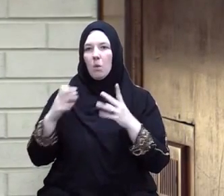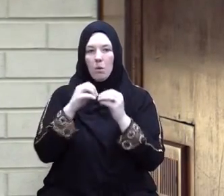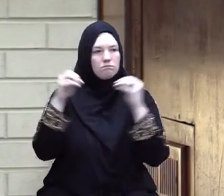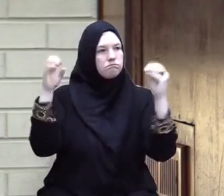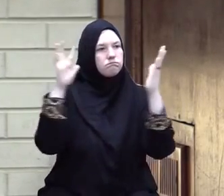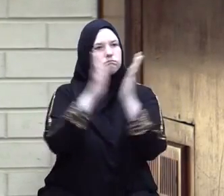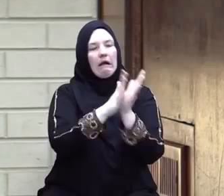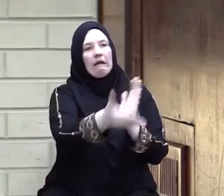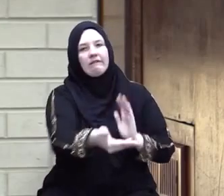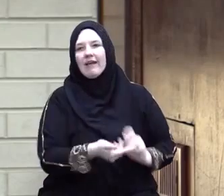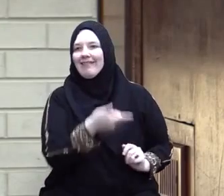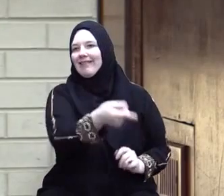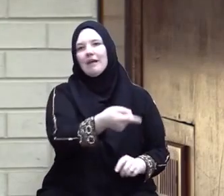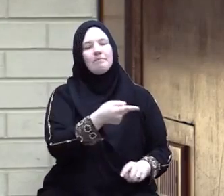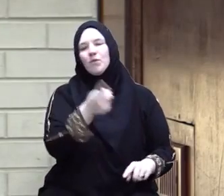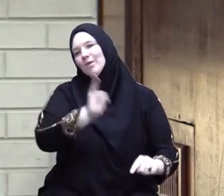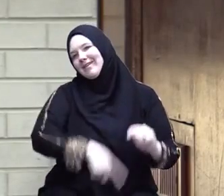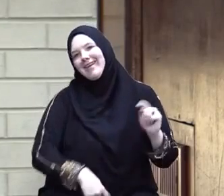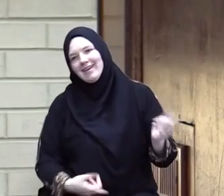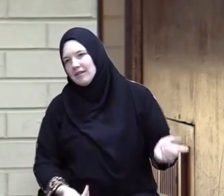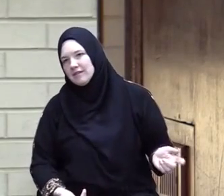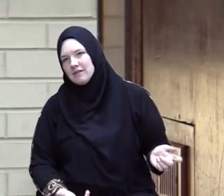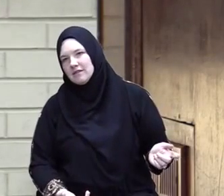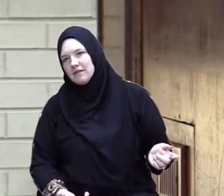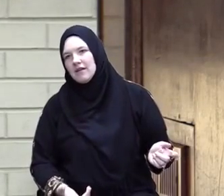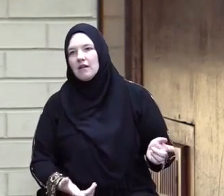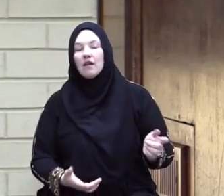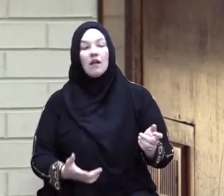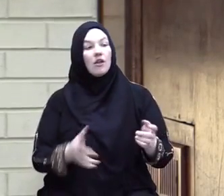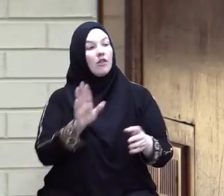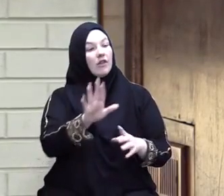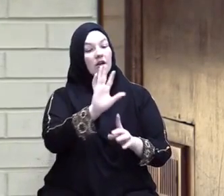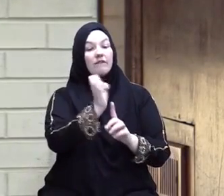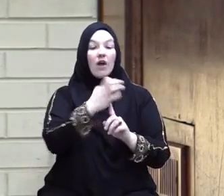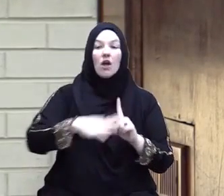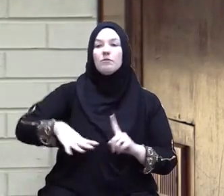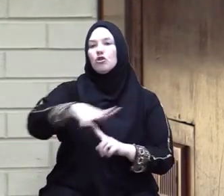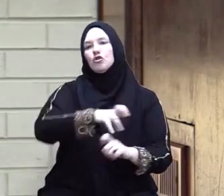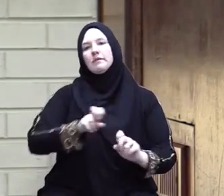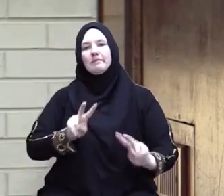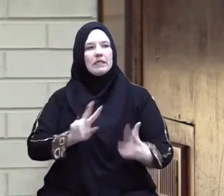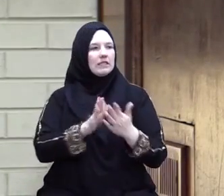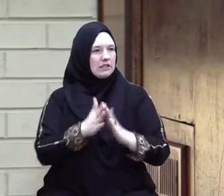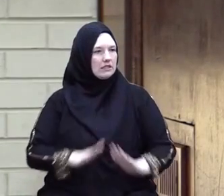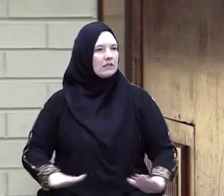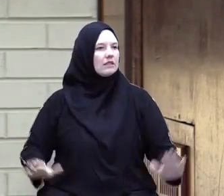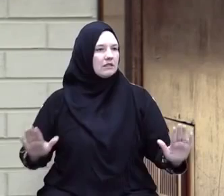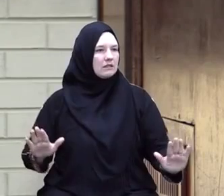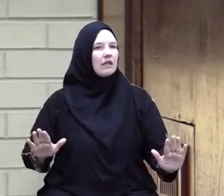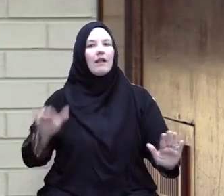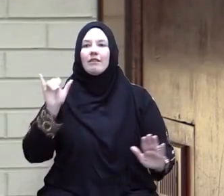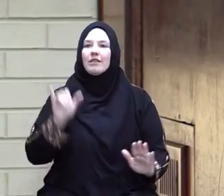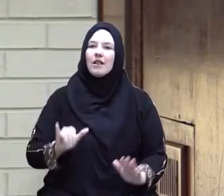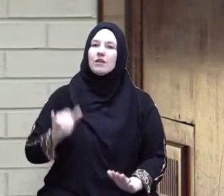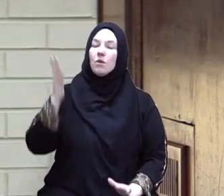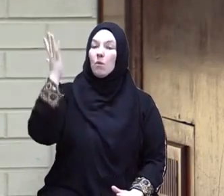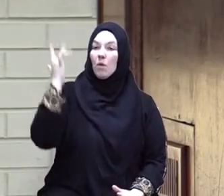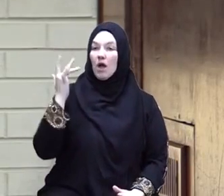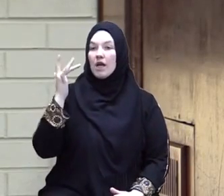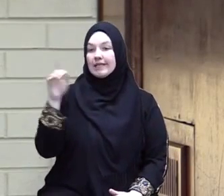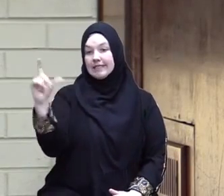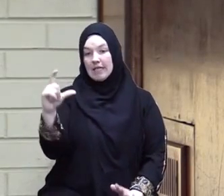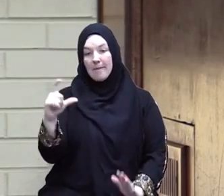clash. That is not the atmosphere. The atmosphere should be always peace. And that's why Islam emphasizes